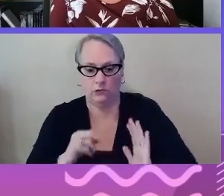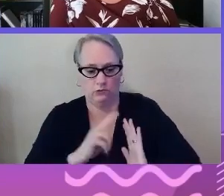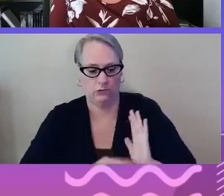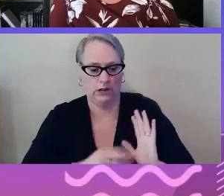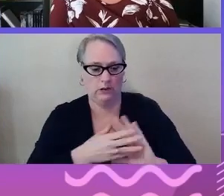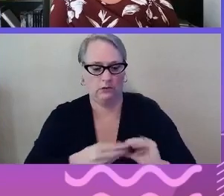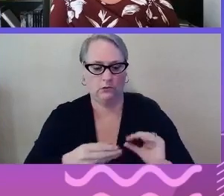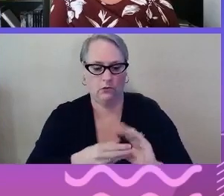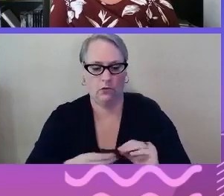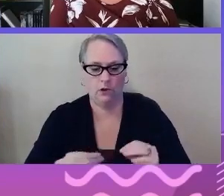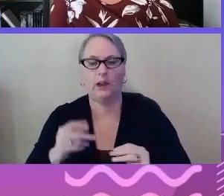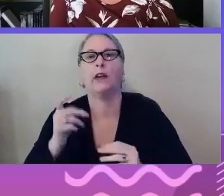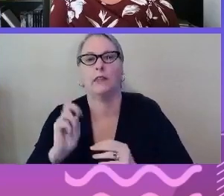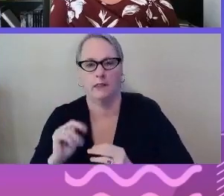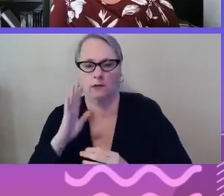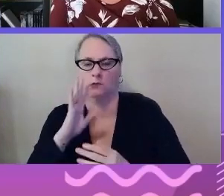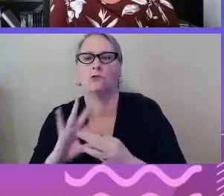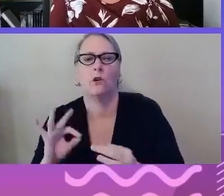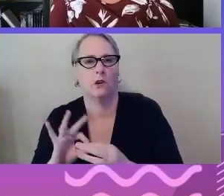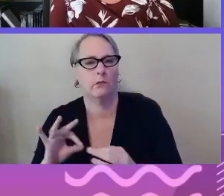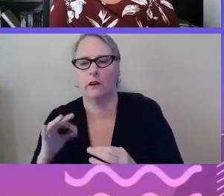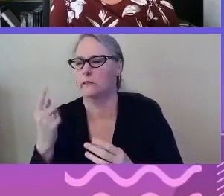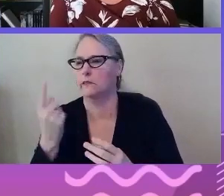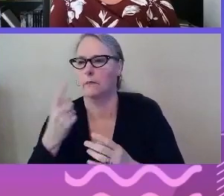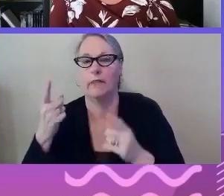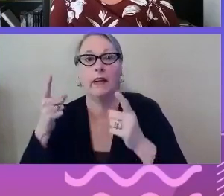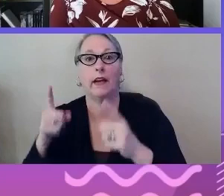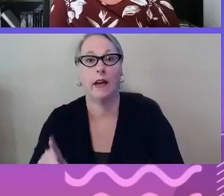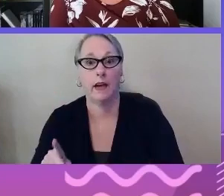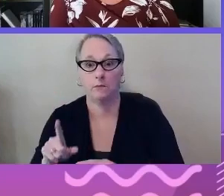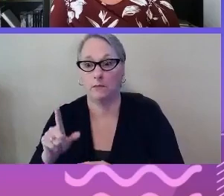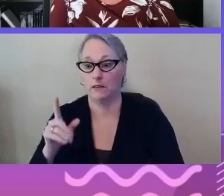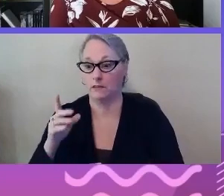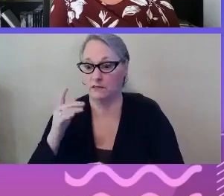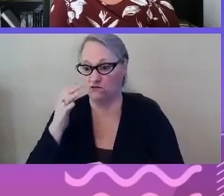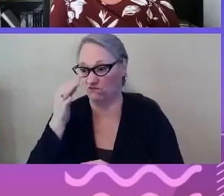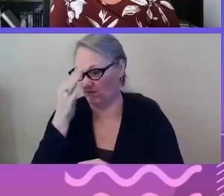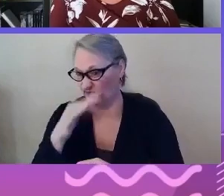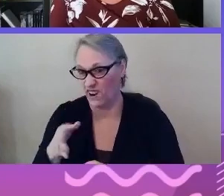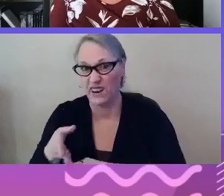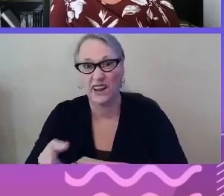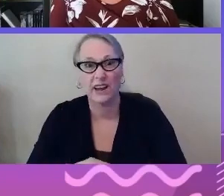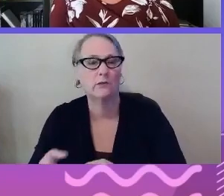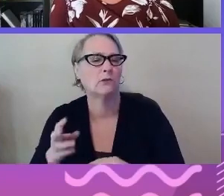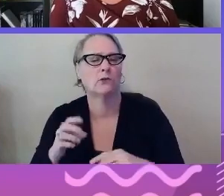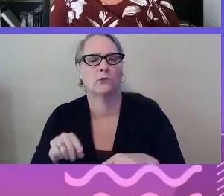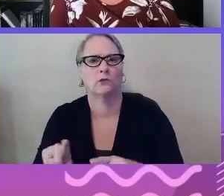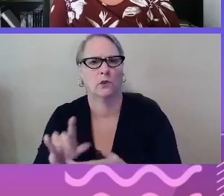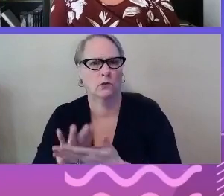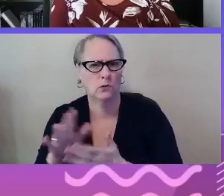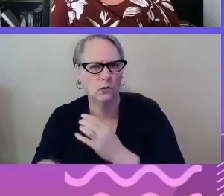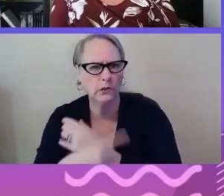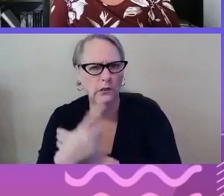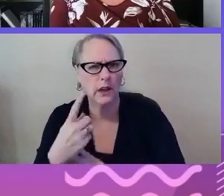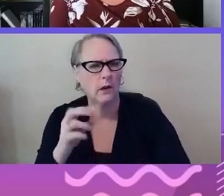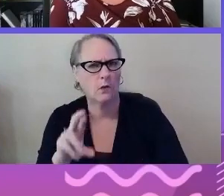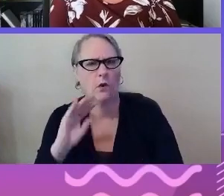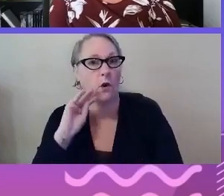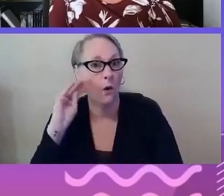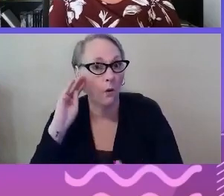something that happens, immediately afterwards, maybe within the school day, or can they be home